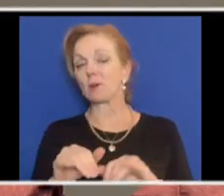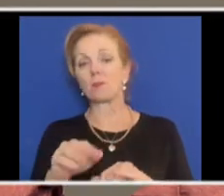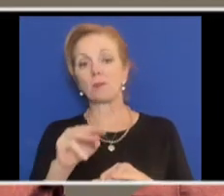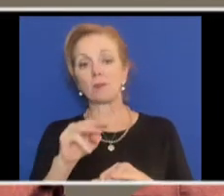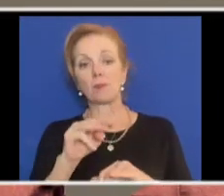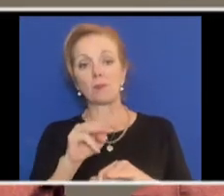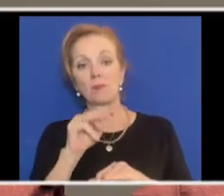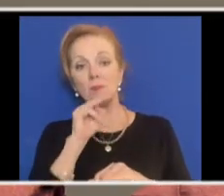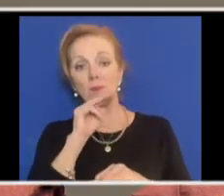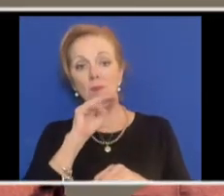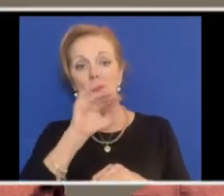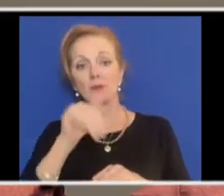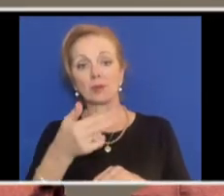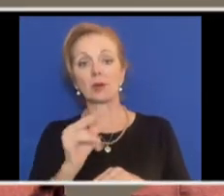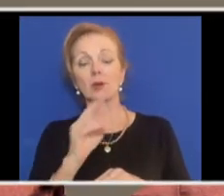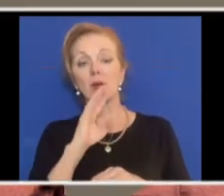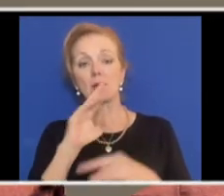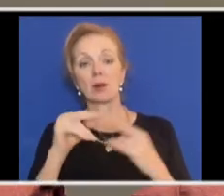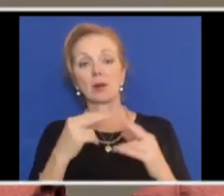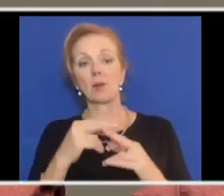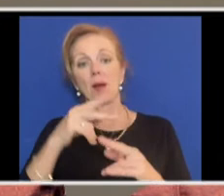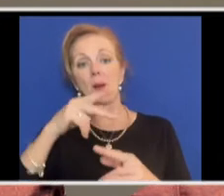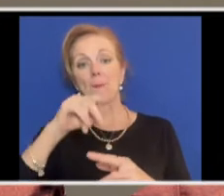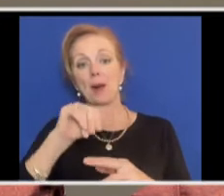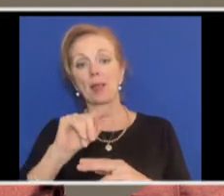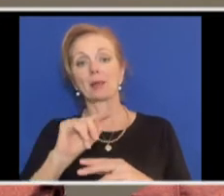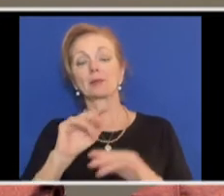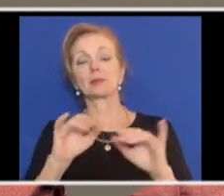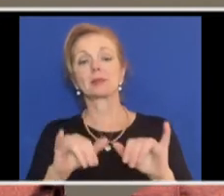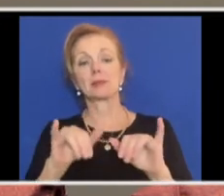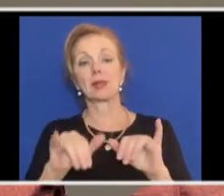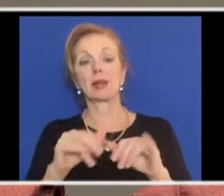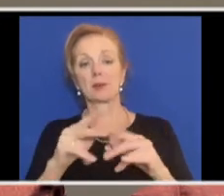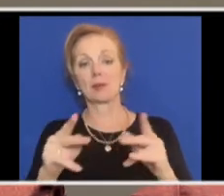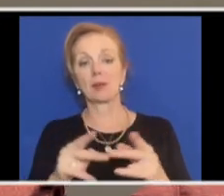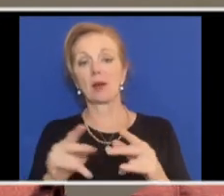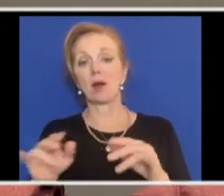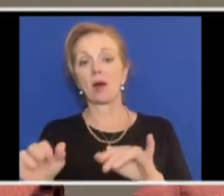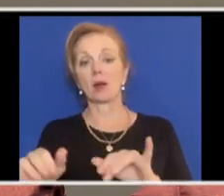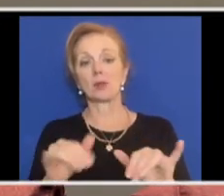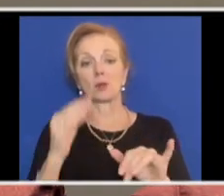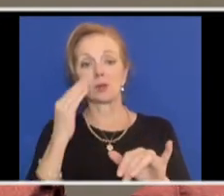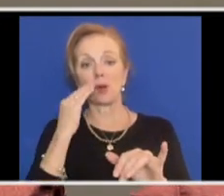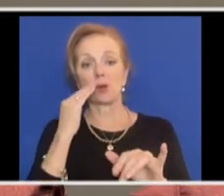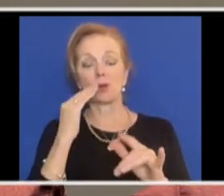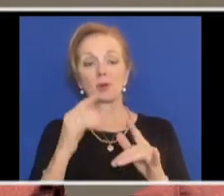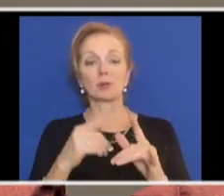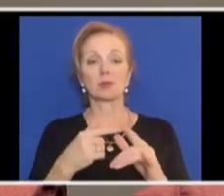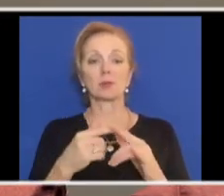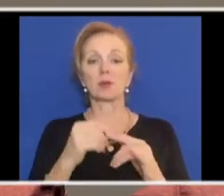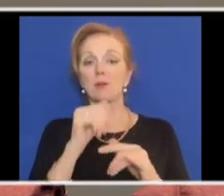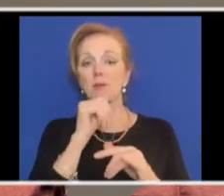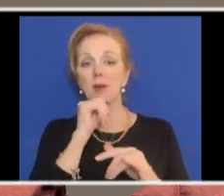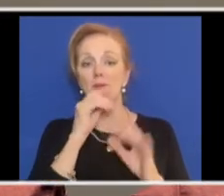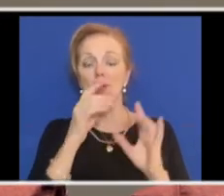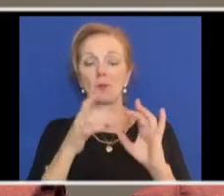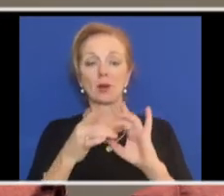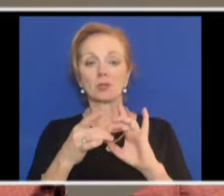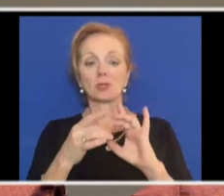Miss Johnson talked about the pilot of staying in place we also know that there's been some public private Partnerships